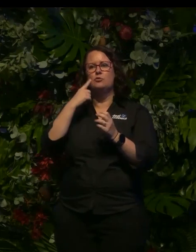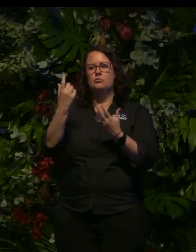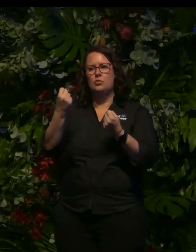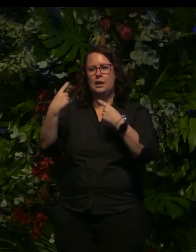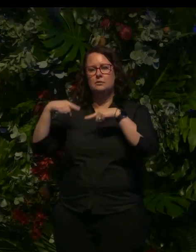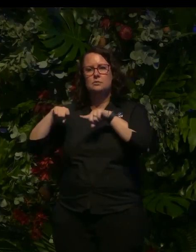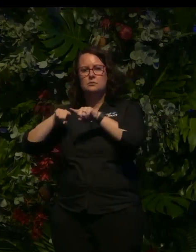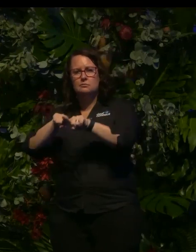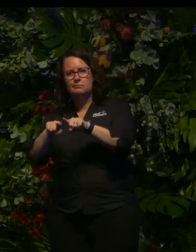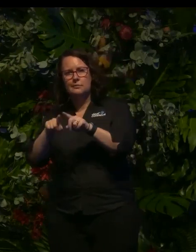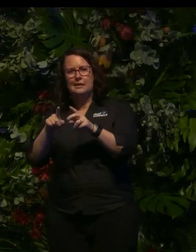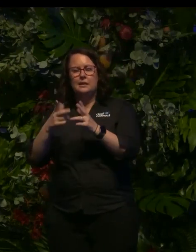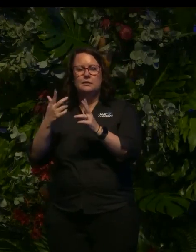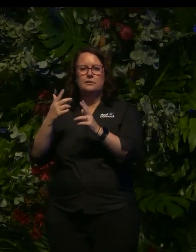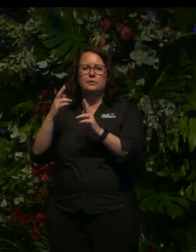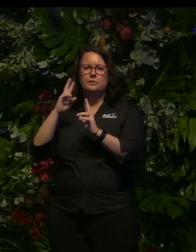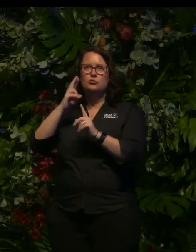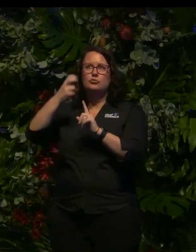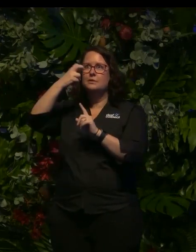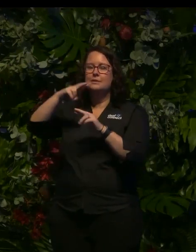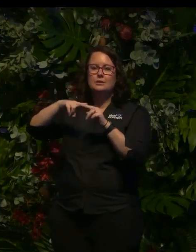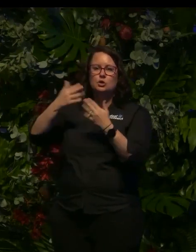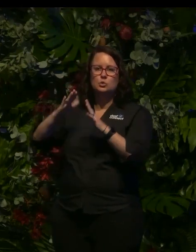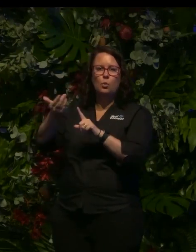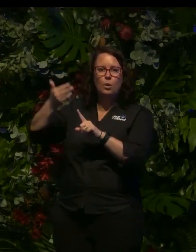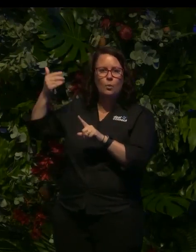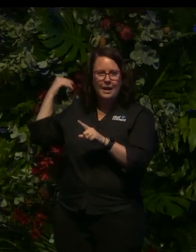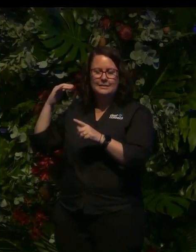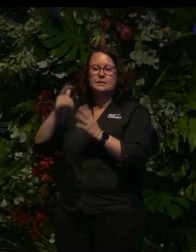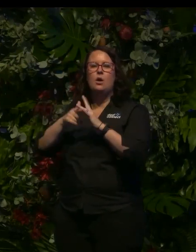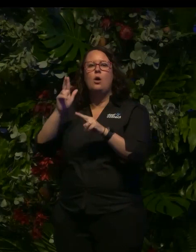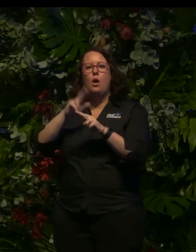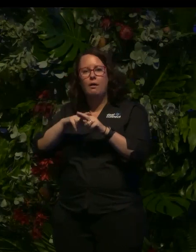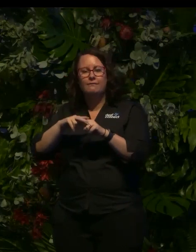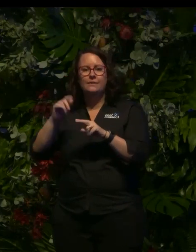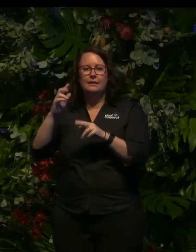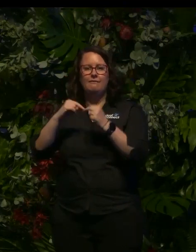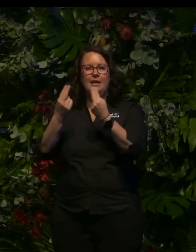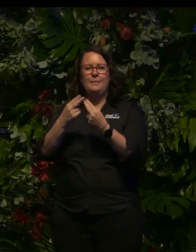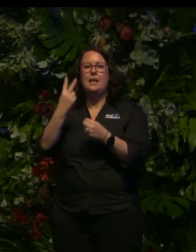into traditional notions of families? For example, 2 parents, monogamous, married.